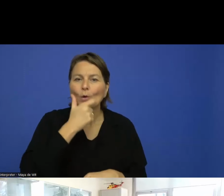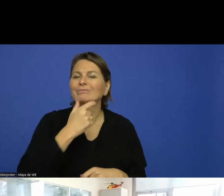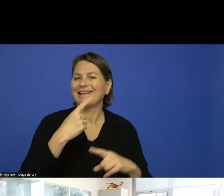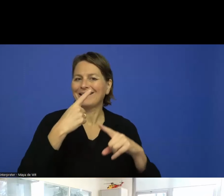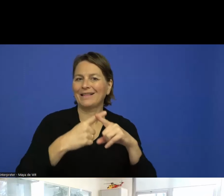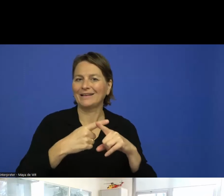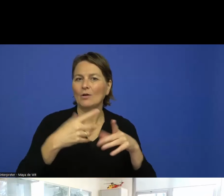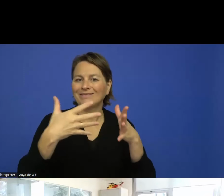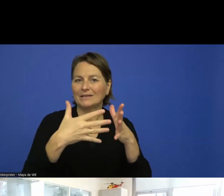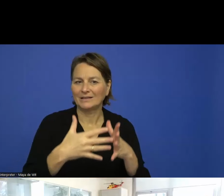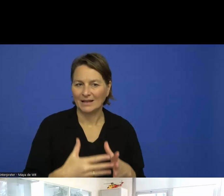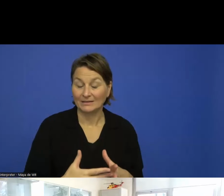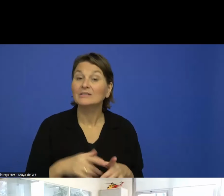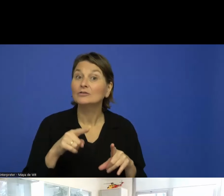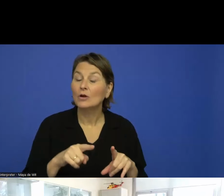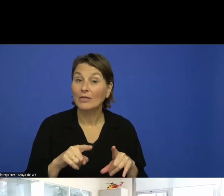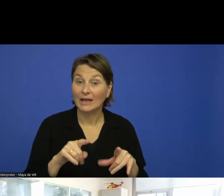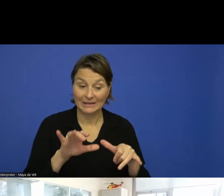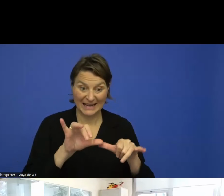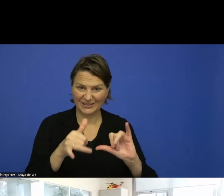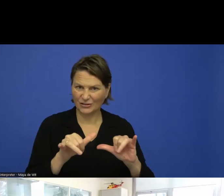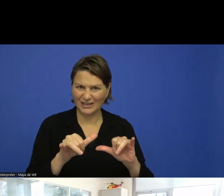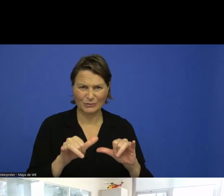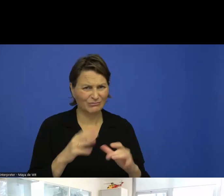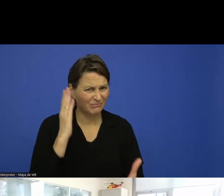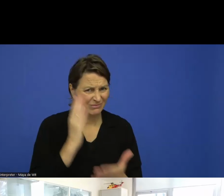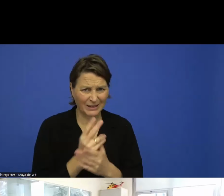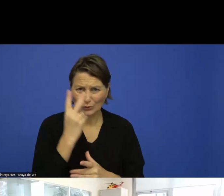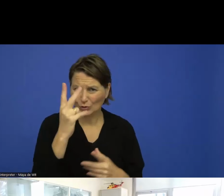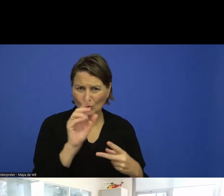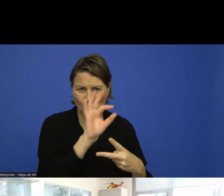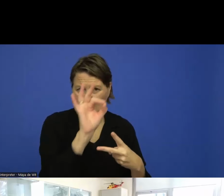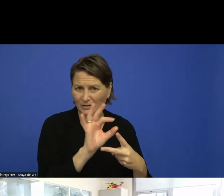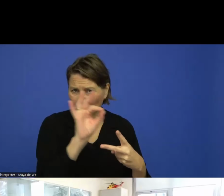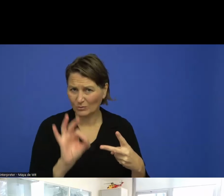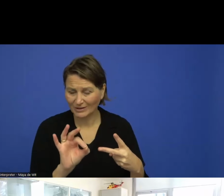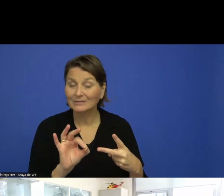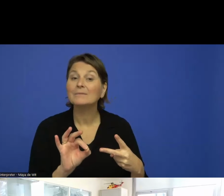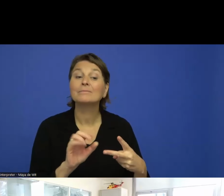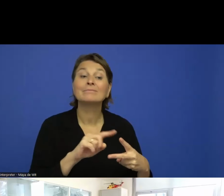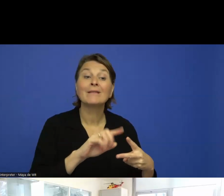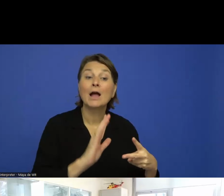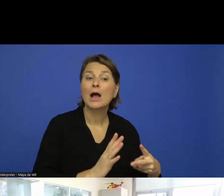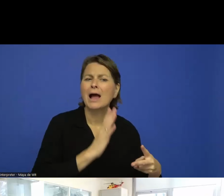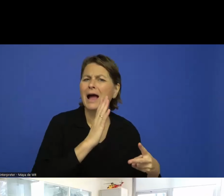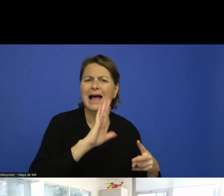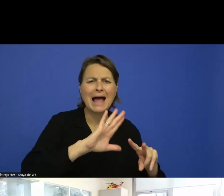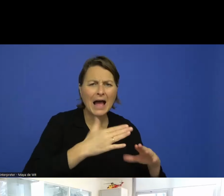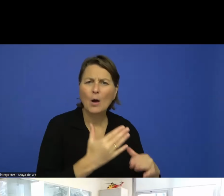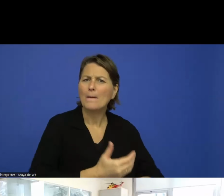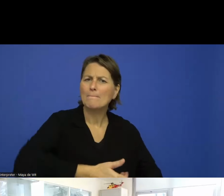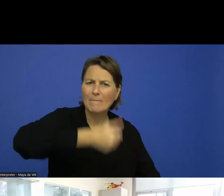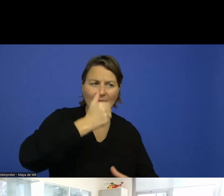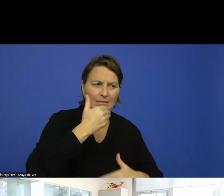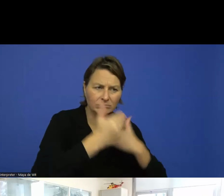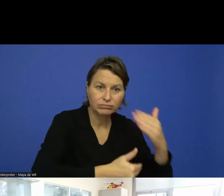conclusion that engineering was simply two questions. How can we do it better? And what could possibly go wrong?